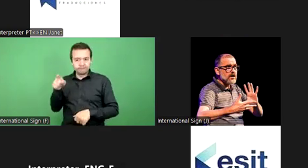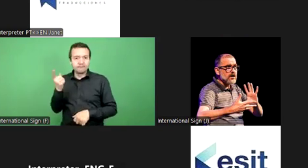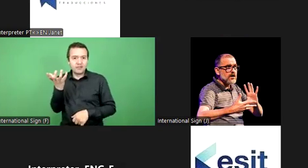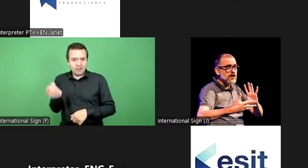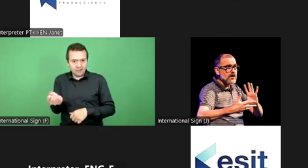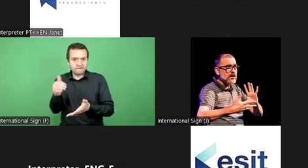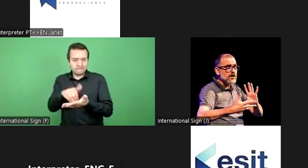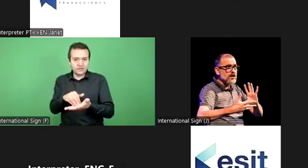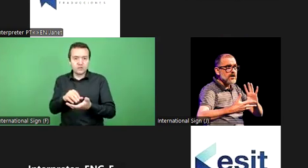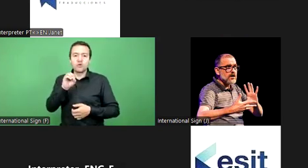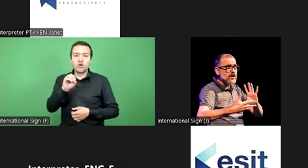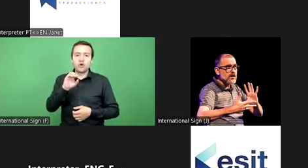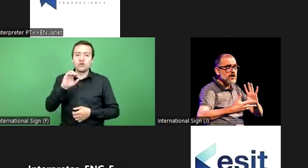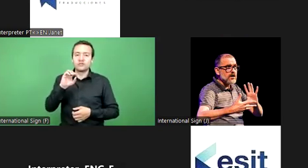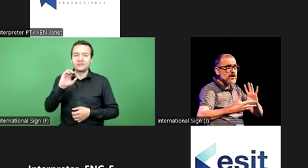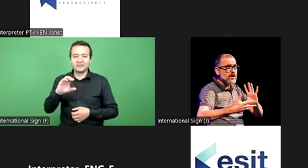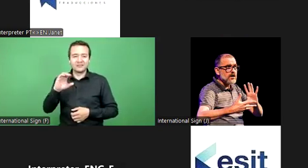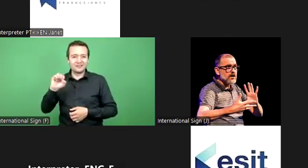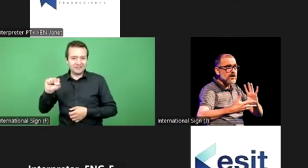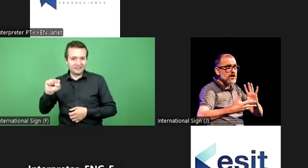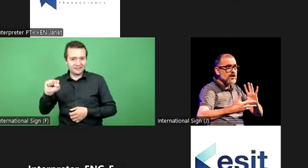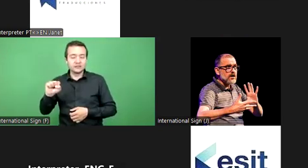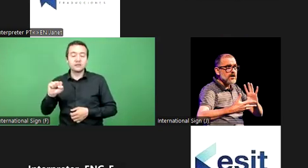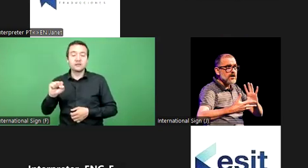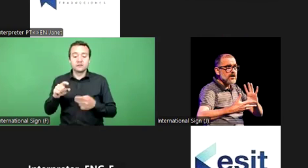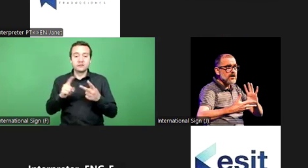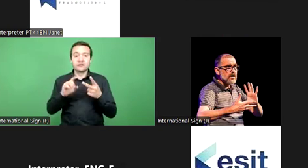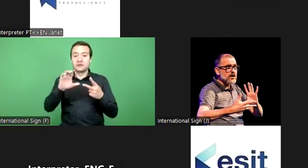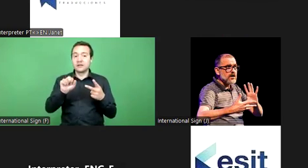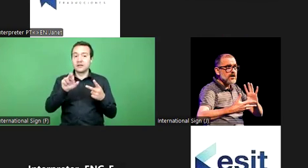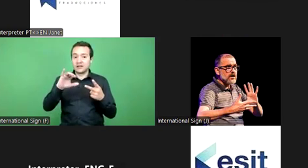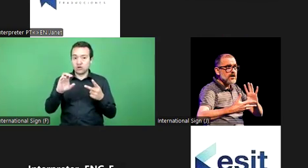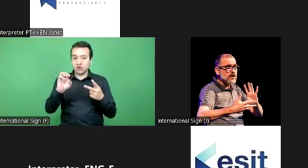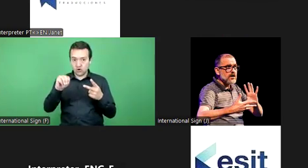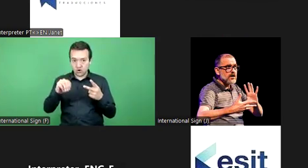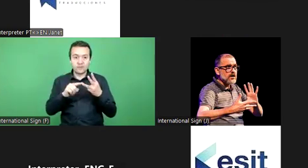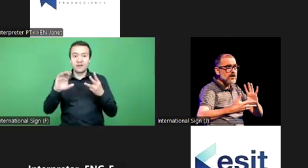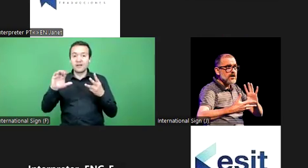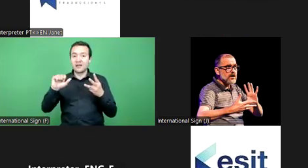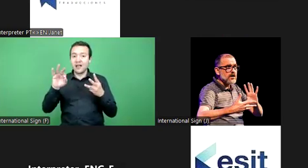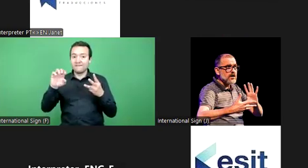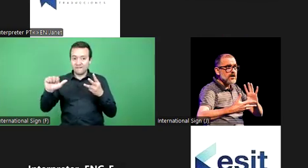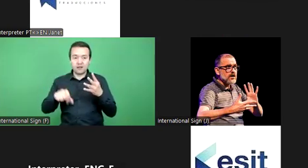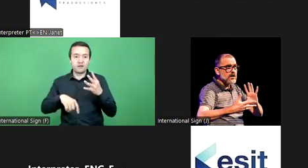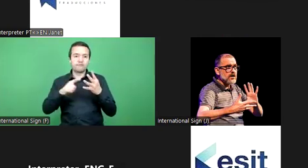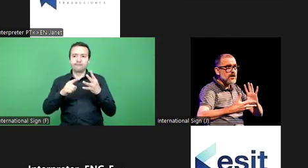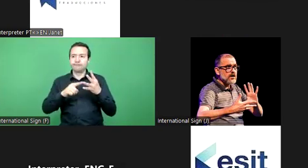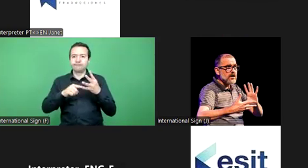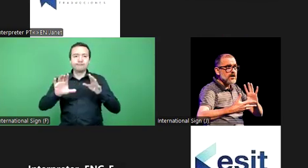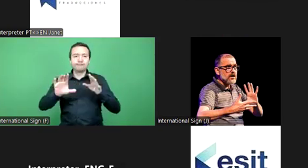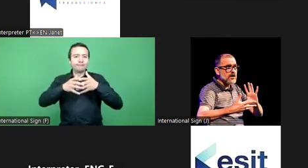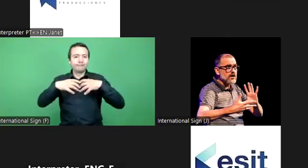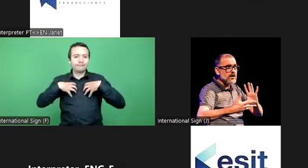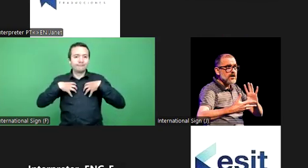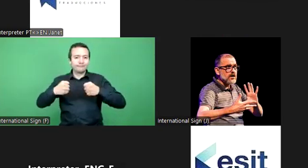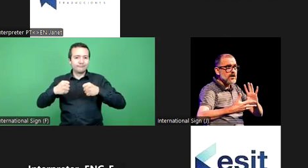the Caribbean Public Health Agency, CAFA, and all of these systems are in place to foster regional collaboration.